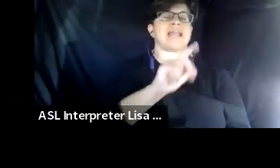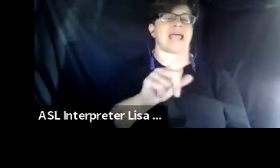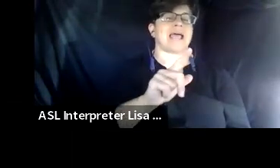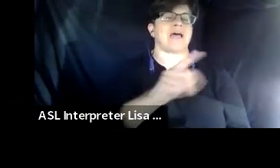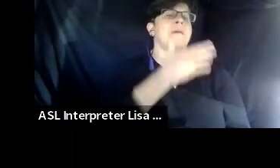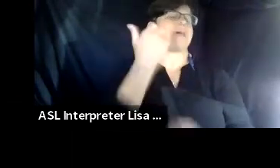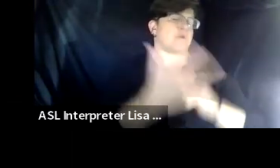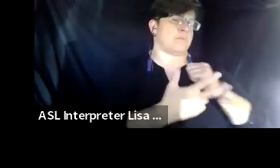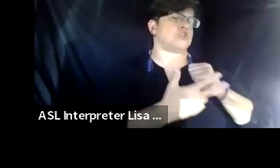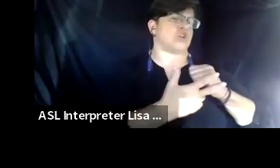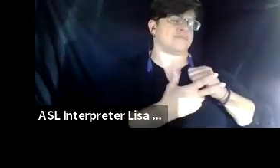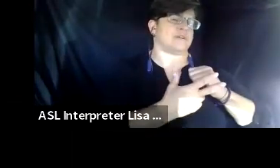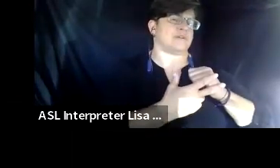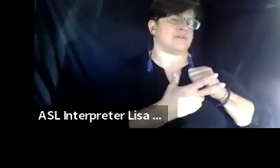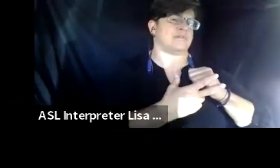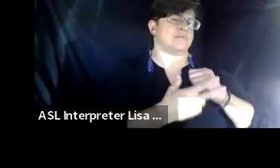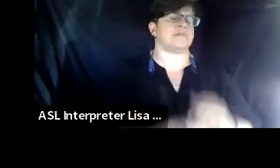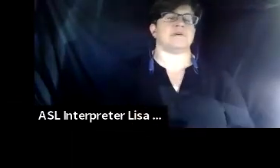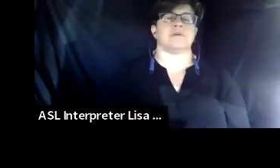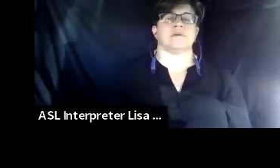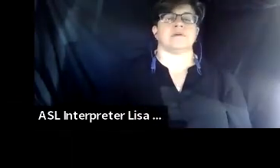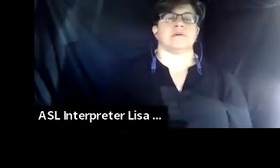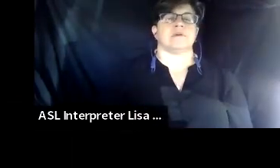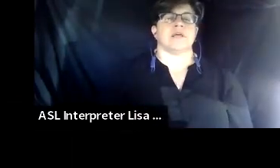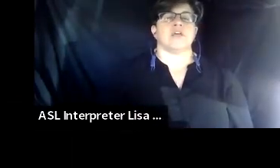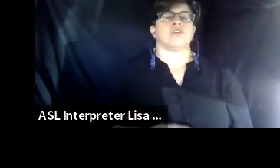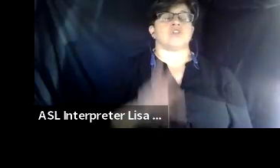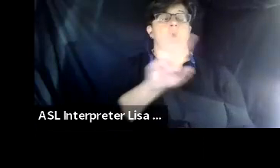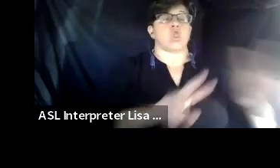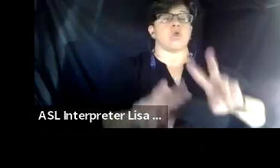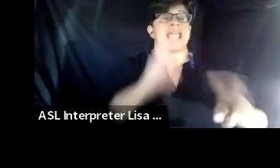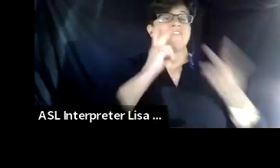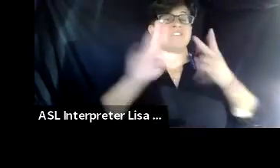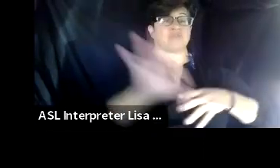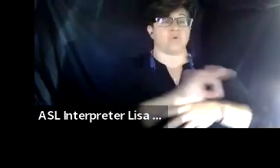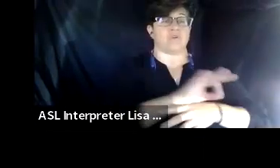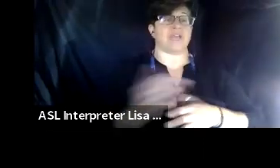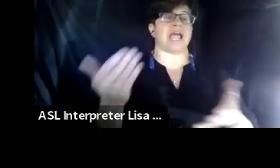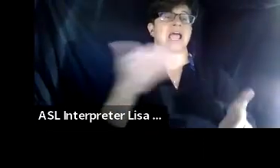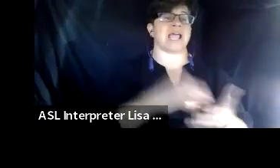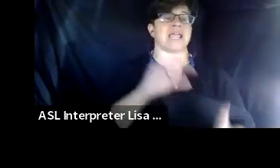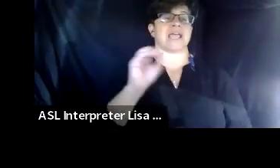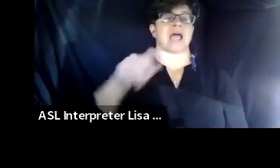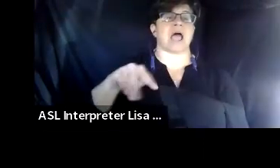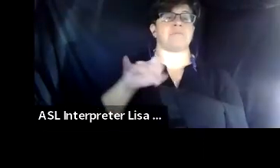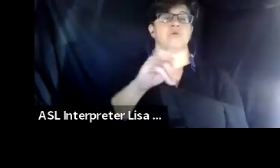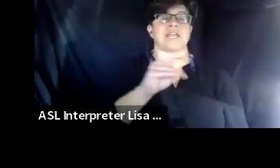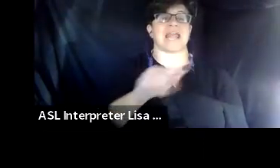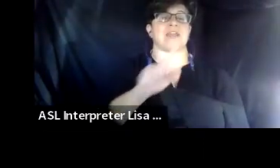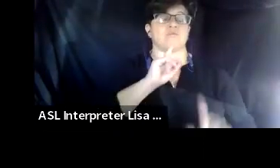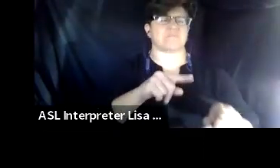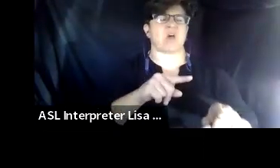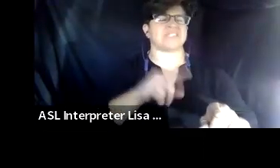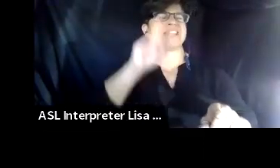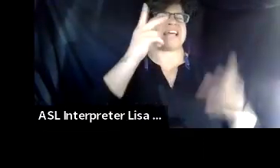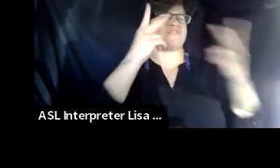preserved. So looking at actual visual function, again, the optokinetic response, the loss of vision over time, you can see that in the